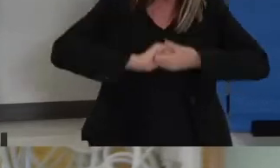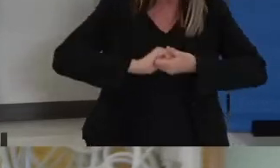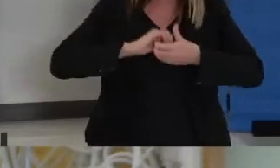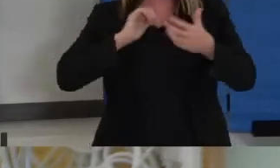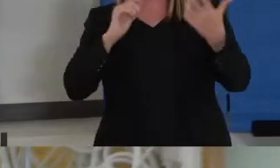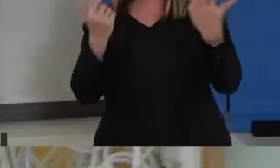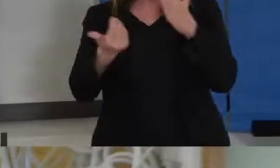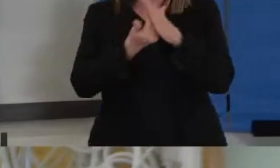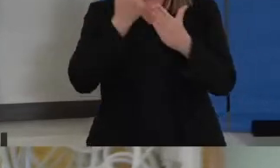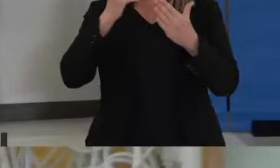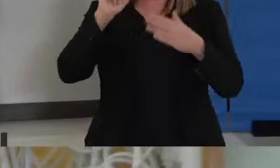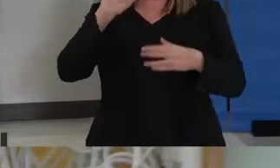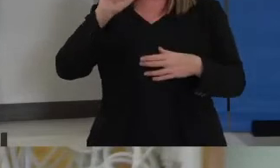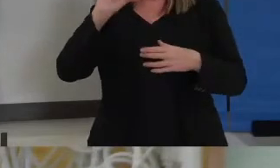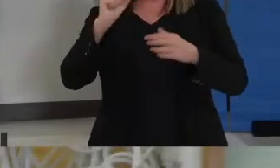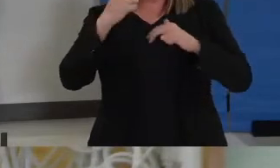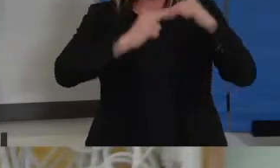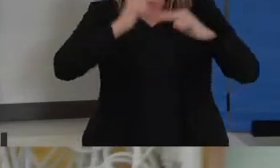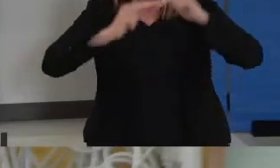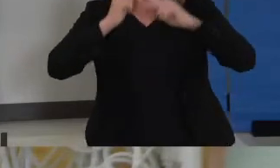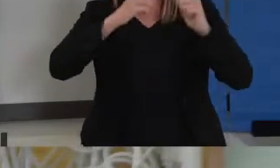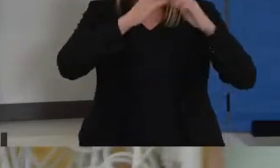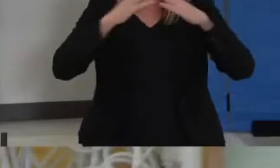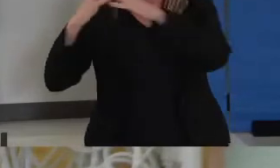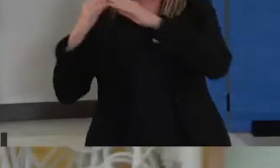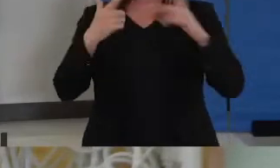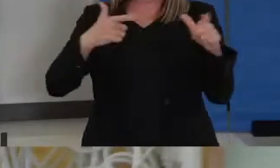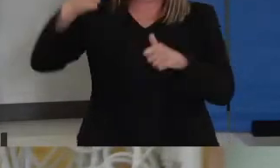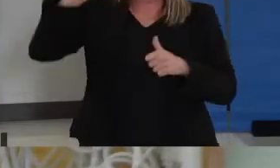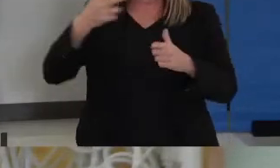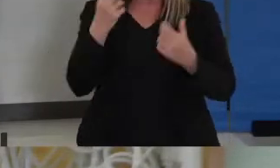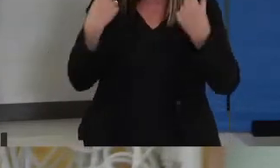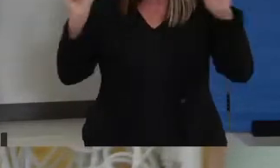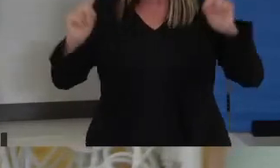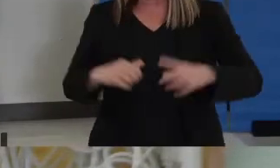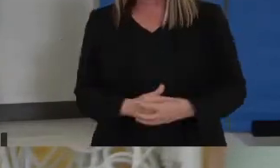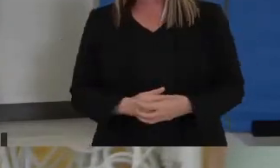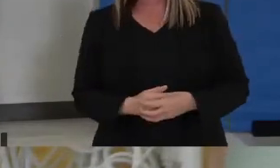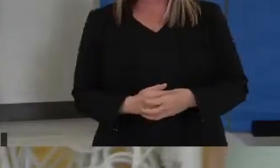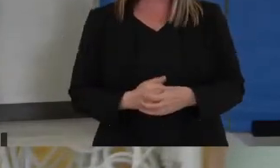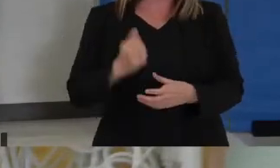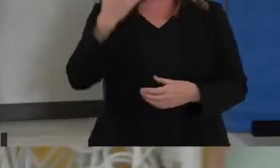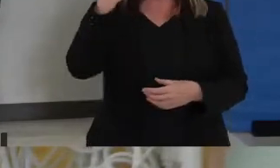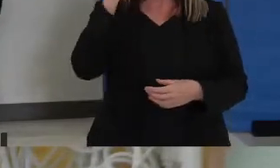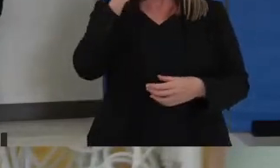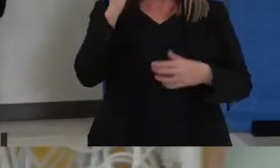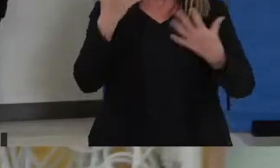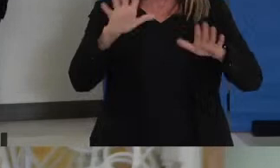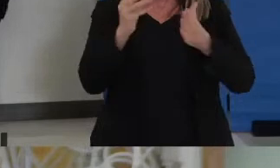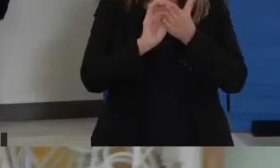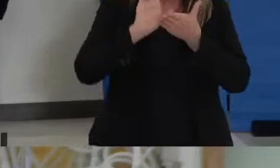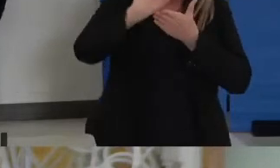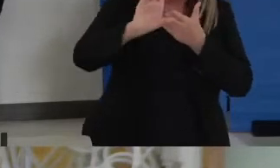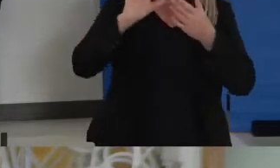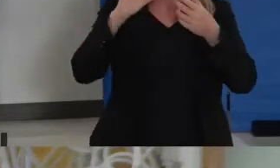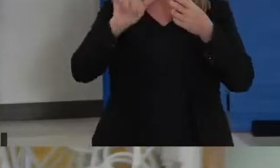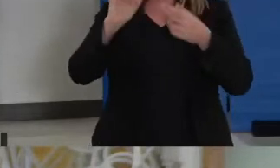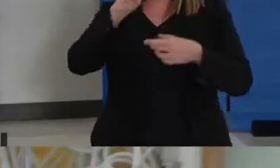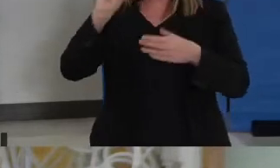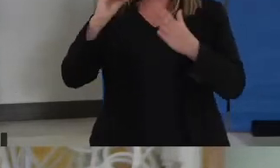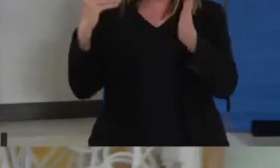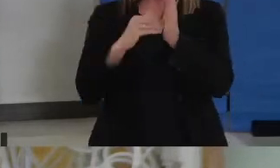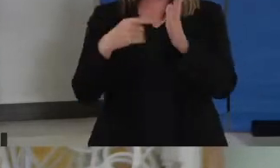build more housing more quickly. And it's working. California has financed the construction of